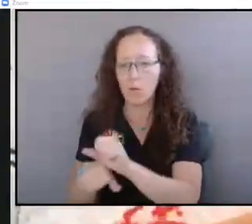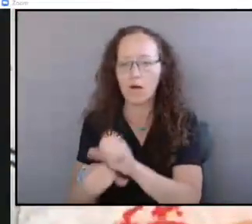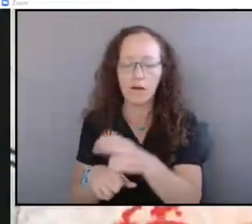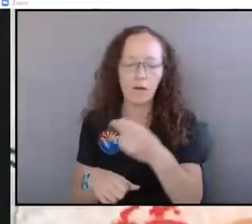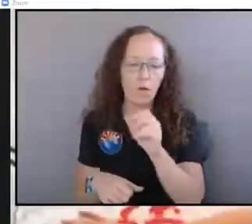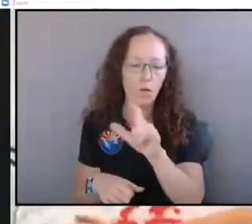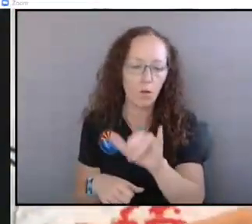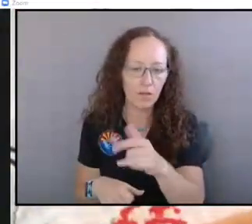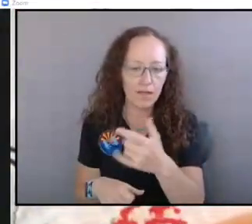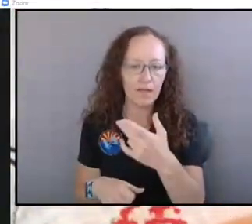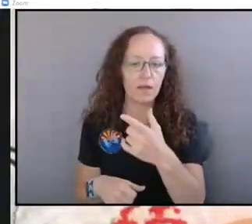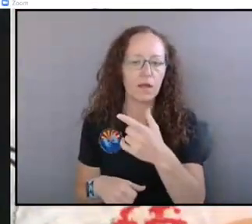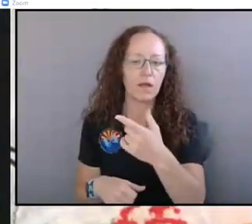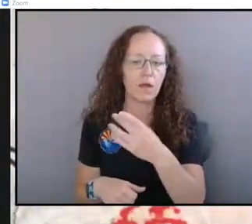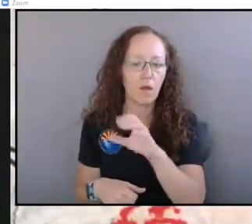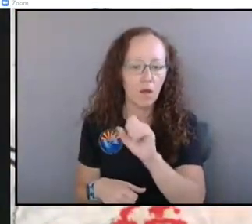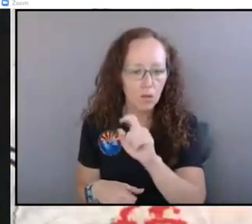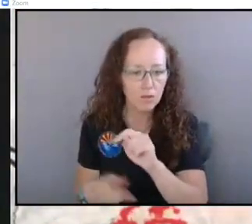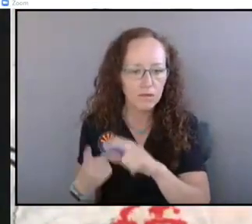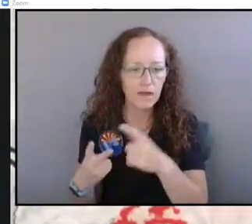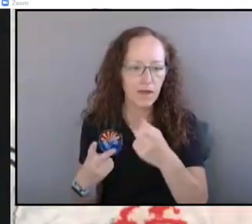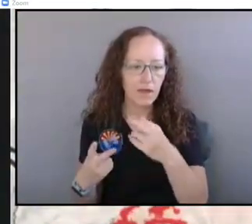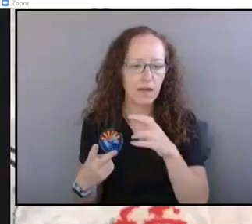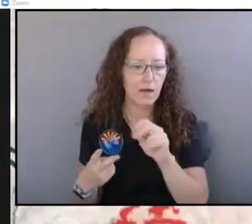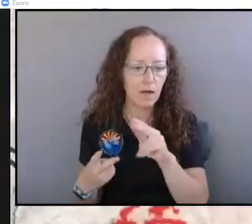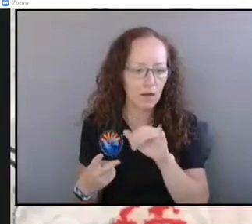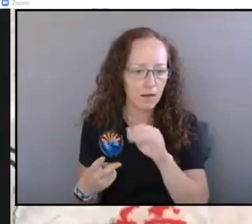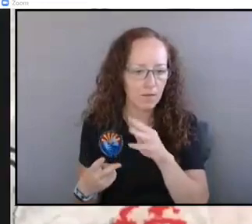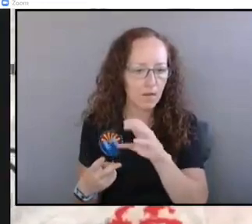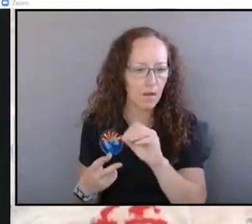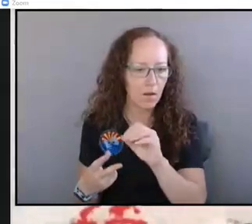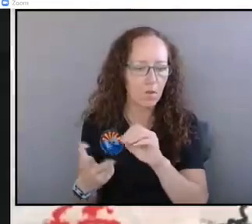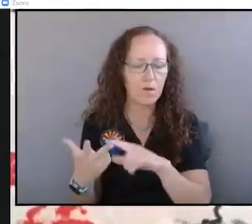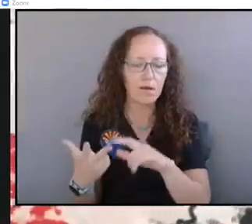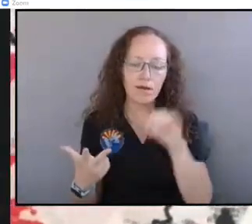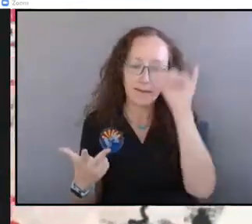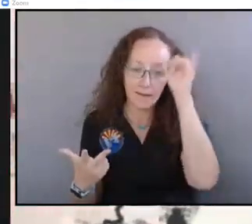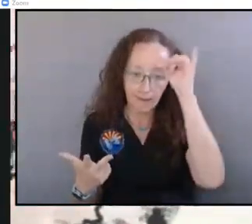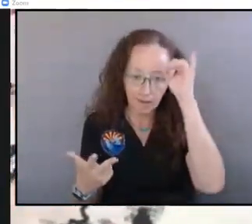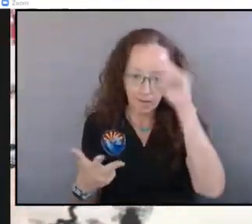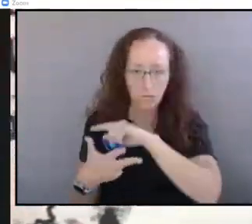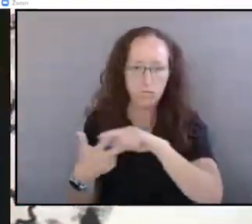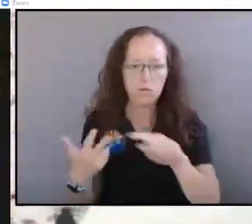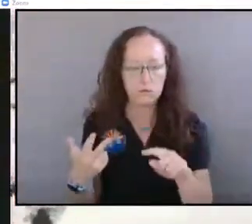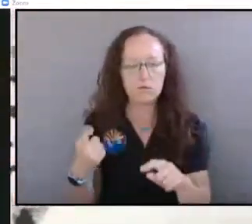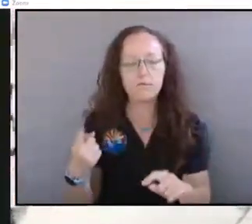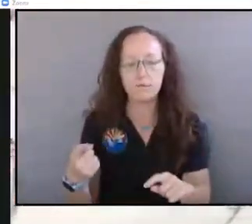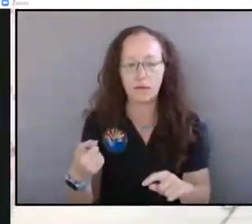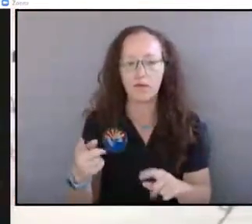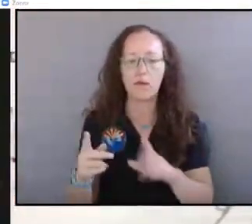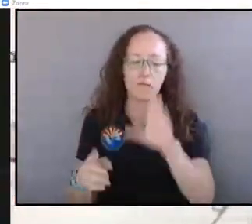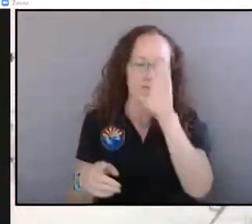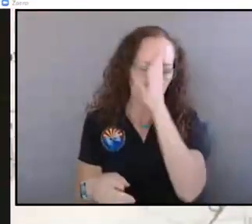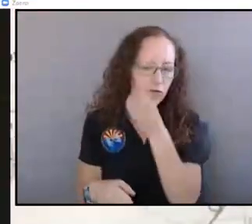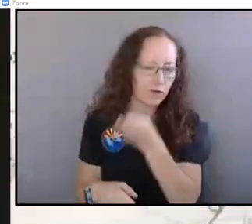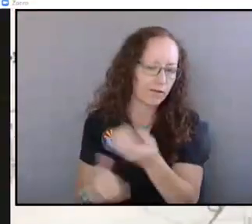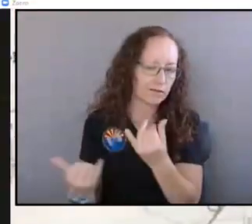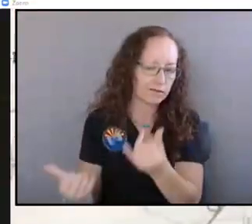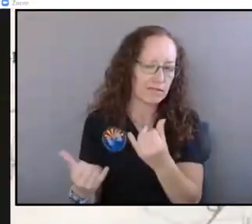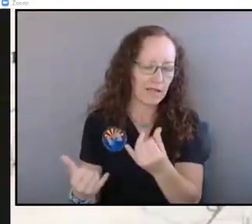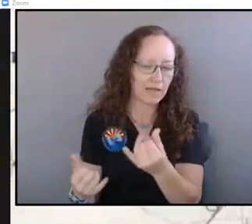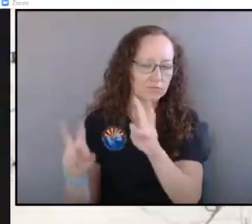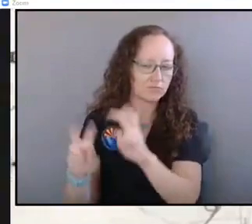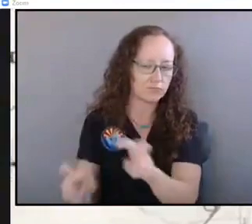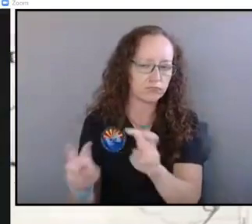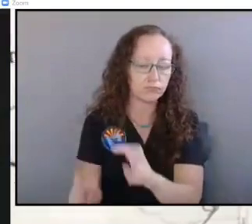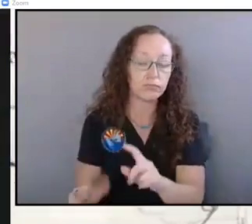Romano, Cowles. Those areas had folks in there today, and they're assessing it. Tomorrow, we've already received the